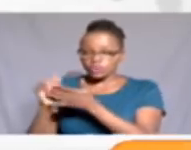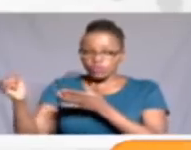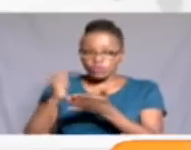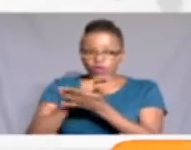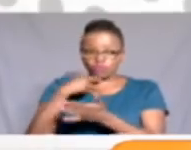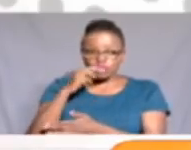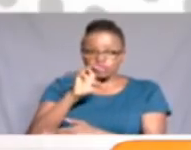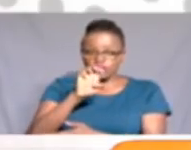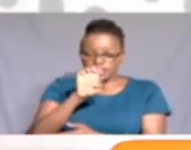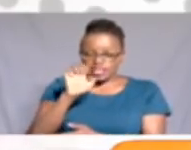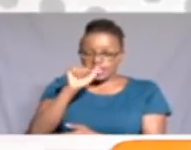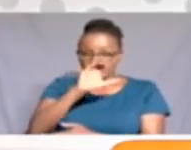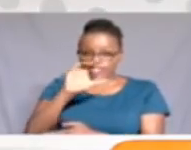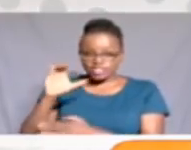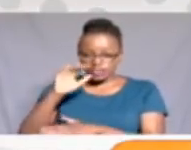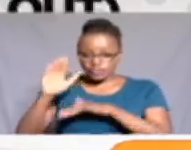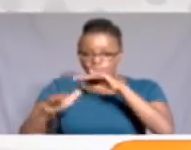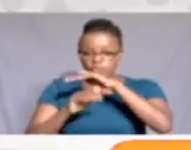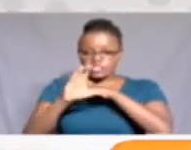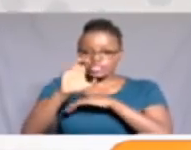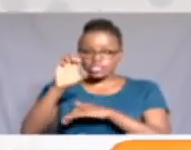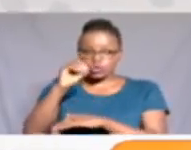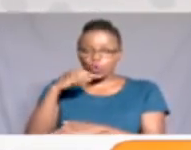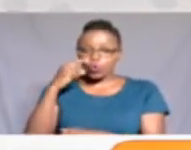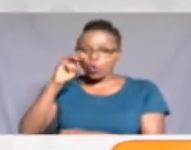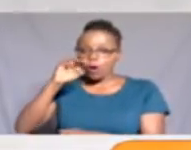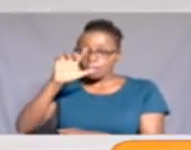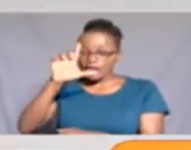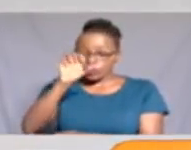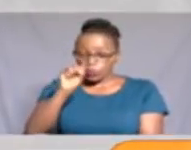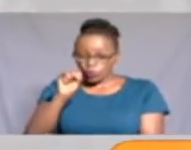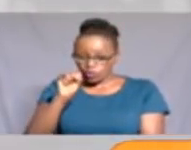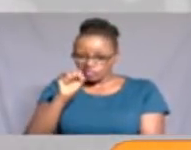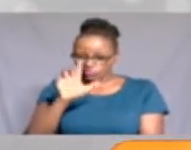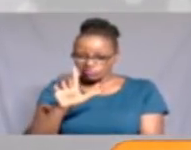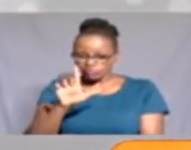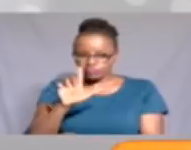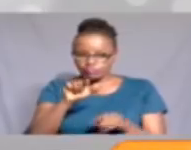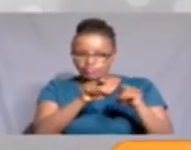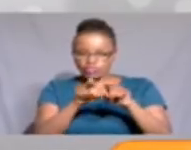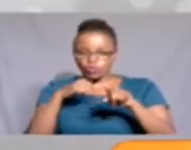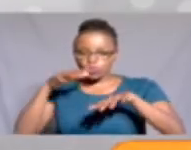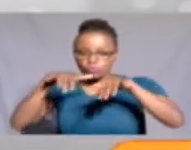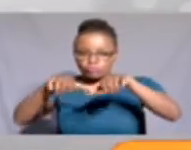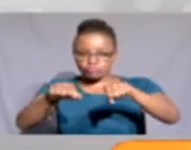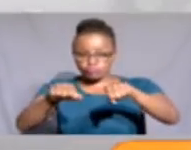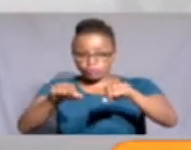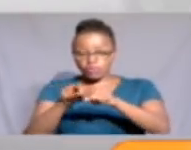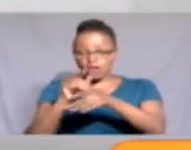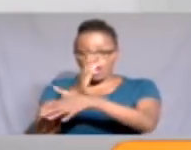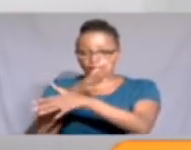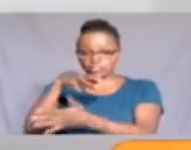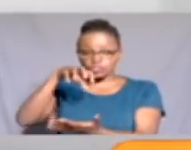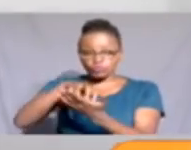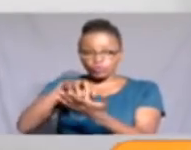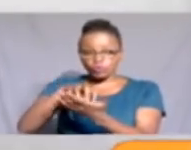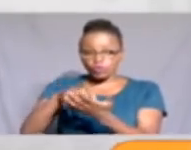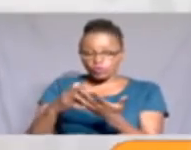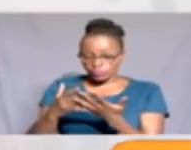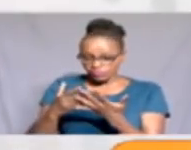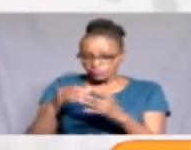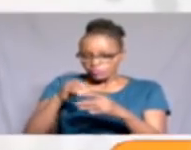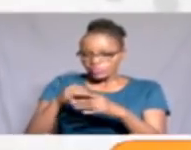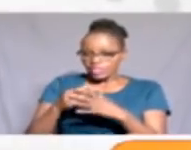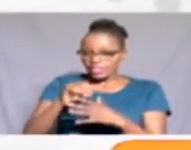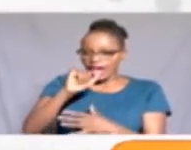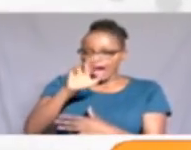is EACC Deputy CEO Michael Mubea, who takes over ambassadorial position in Dublin,